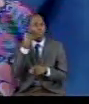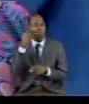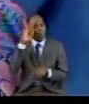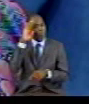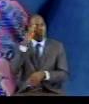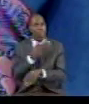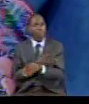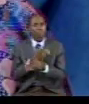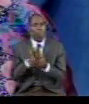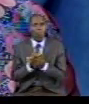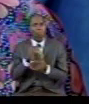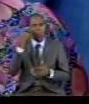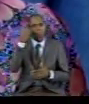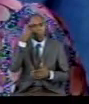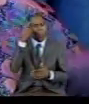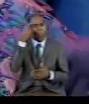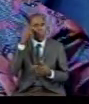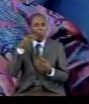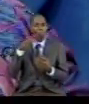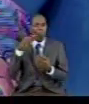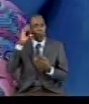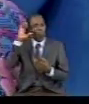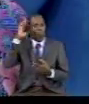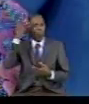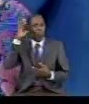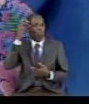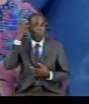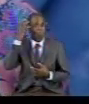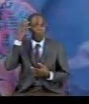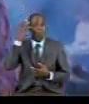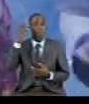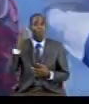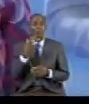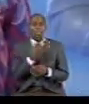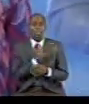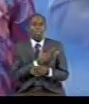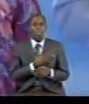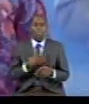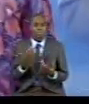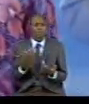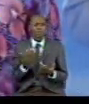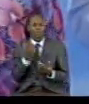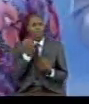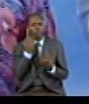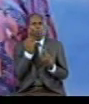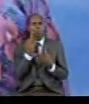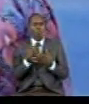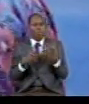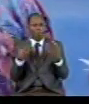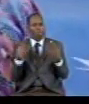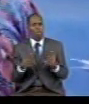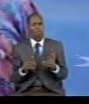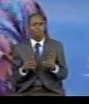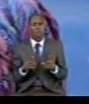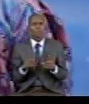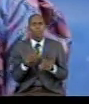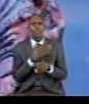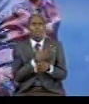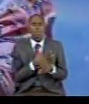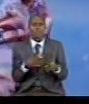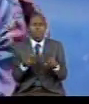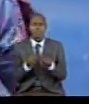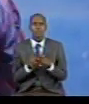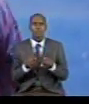current. So me myself, I call run go that side. I say, what did they happen? So as we go